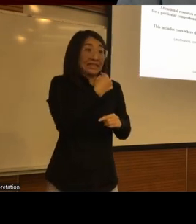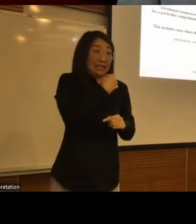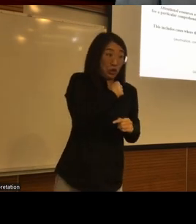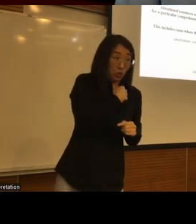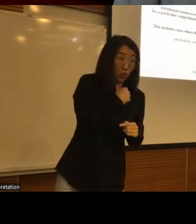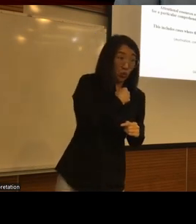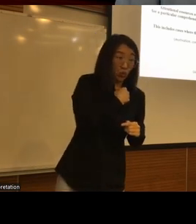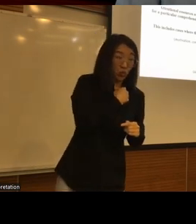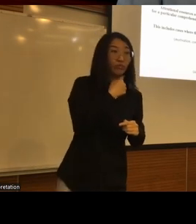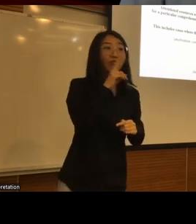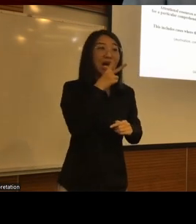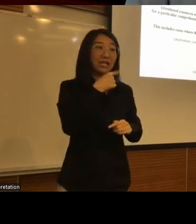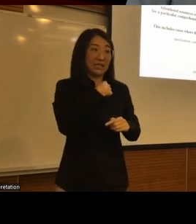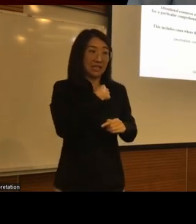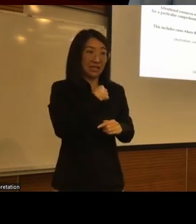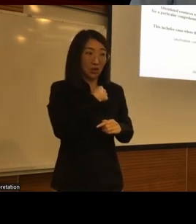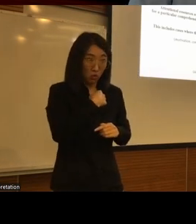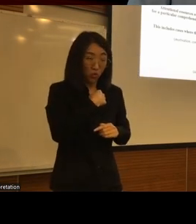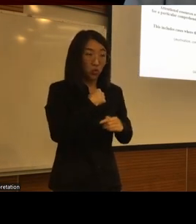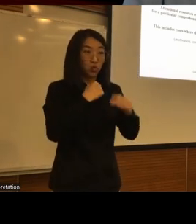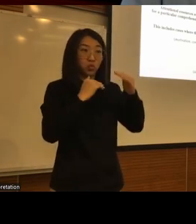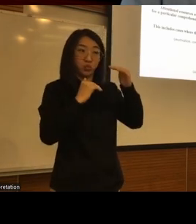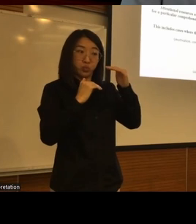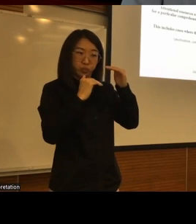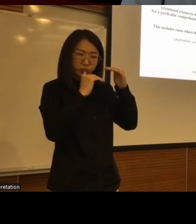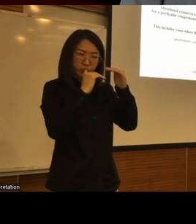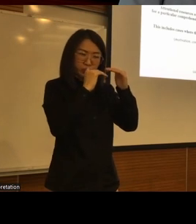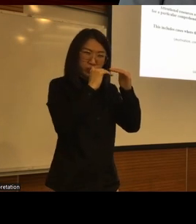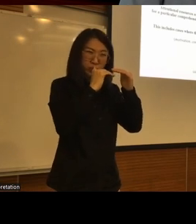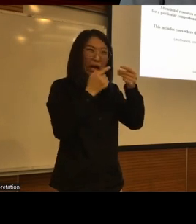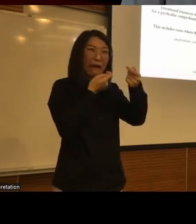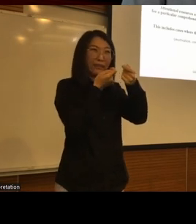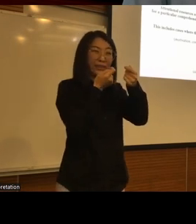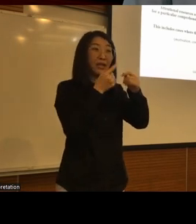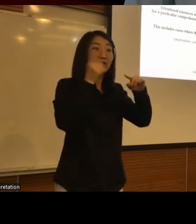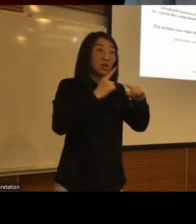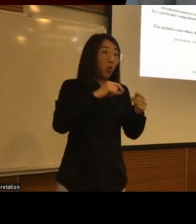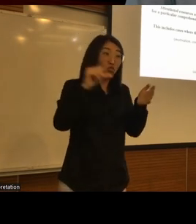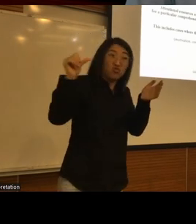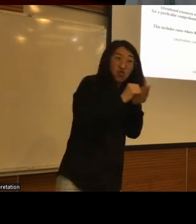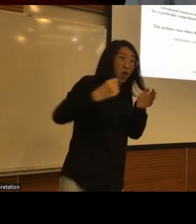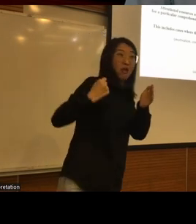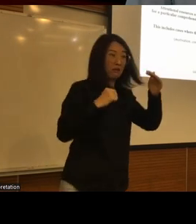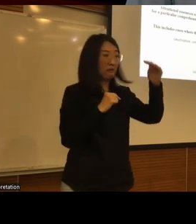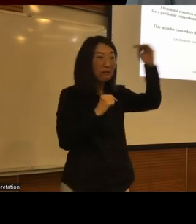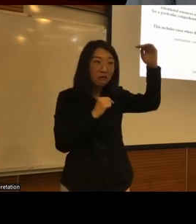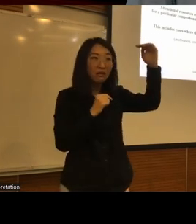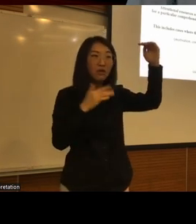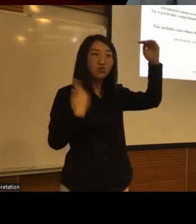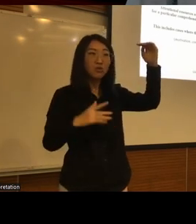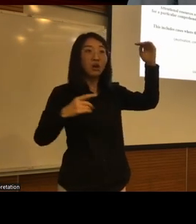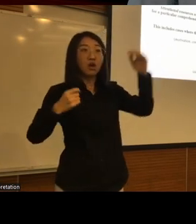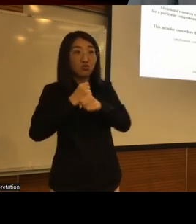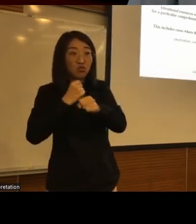when interpreting is sufficiently close to the maximum that either we can give or that